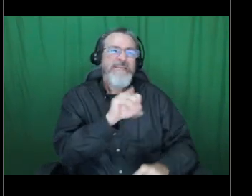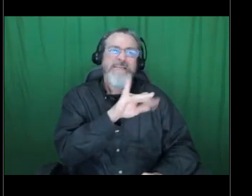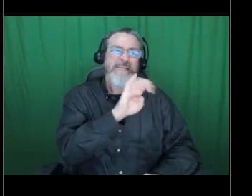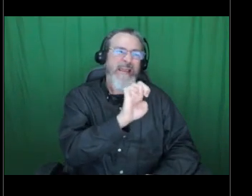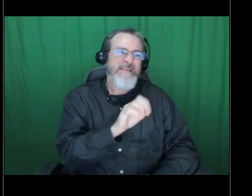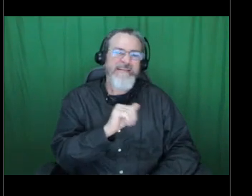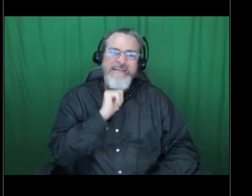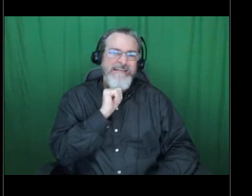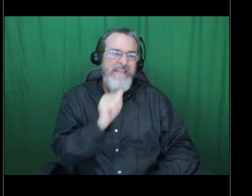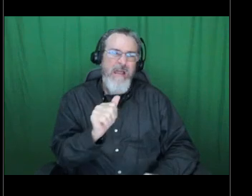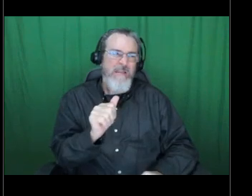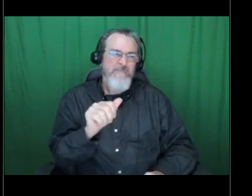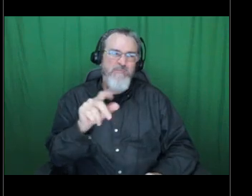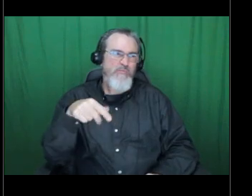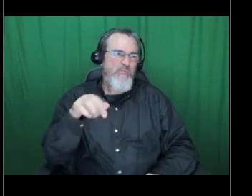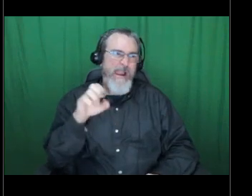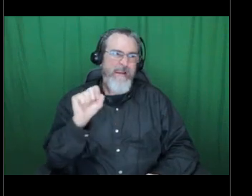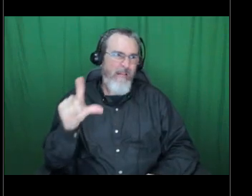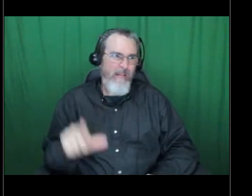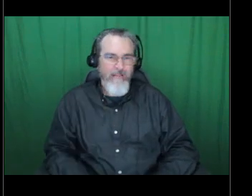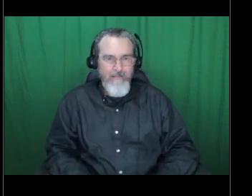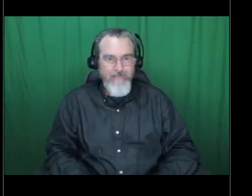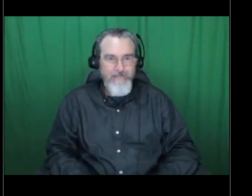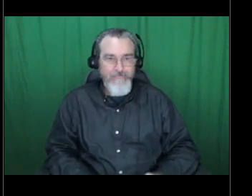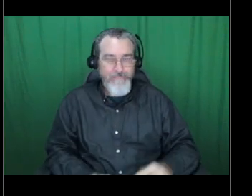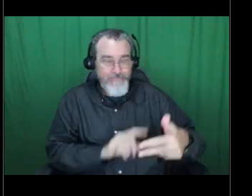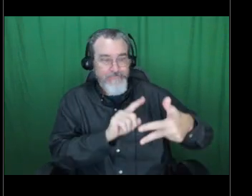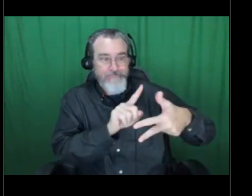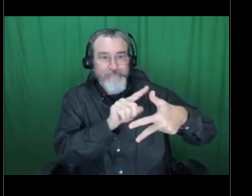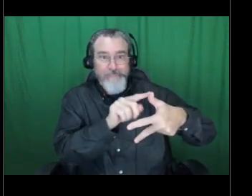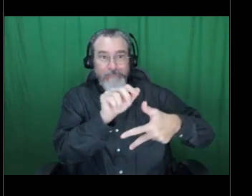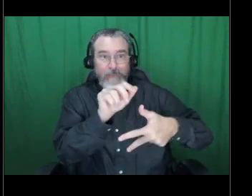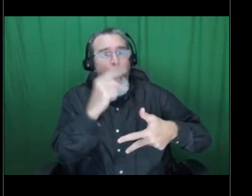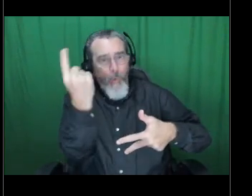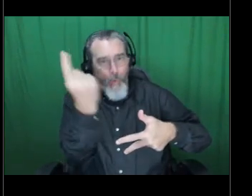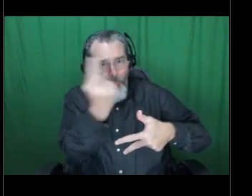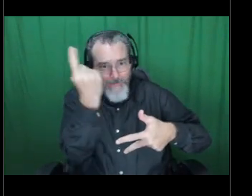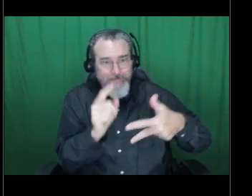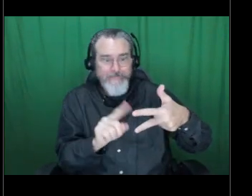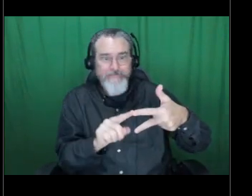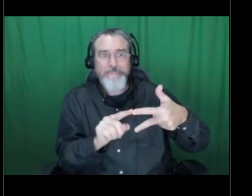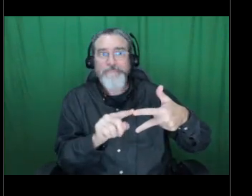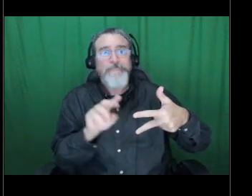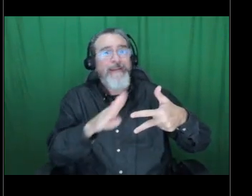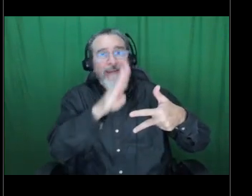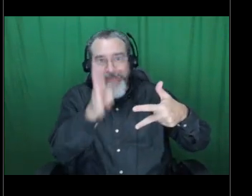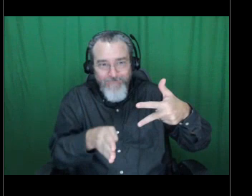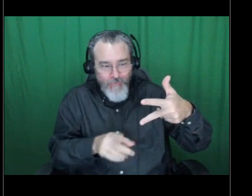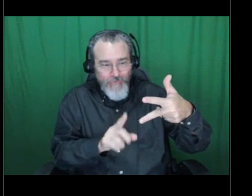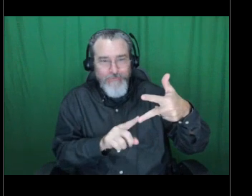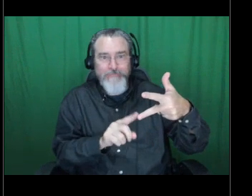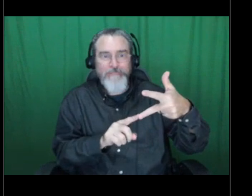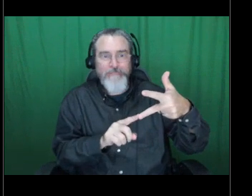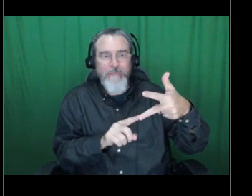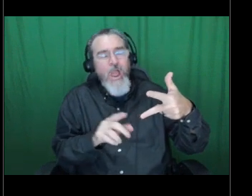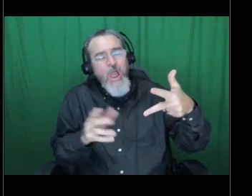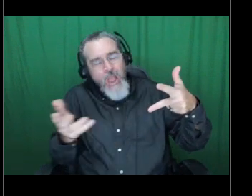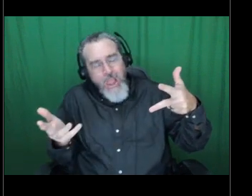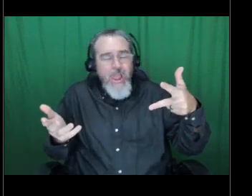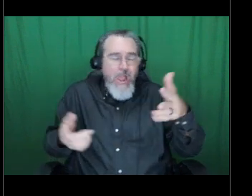answer option is always. The second answer option is never. The third